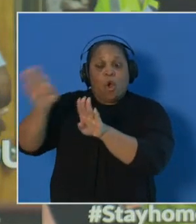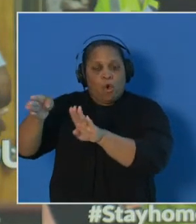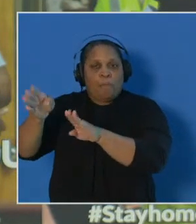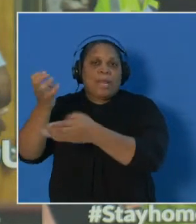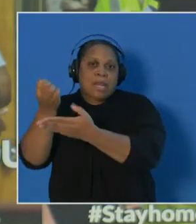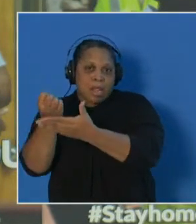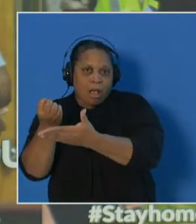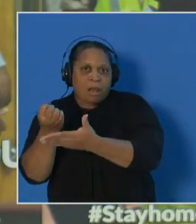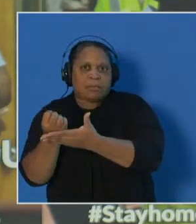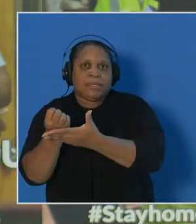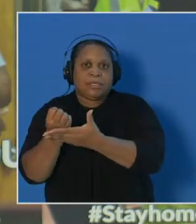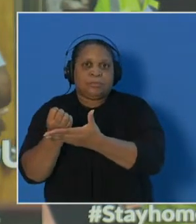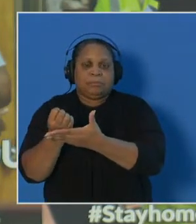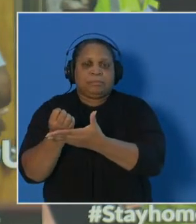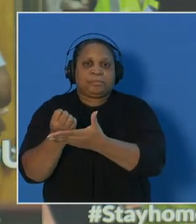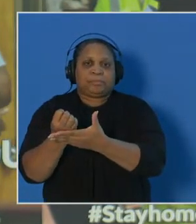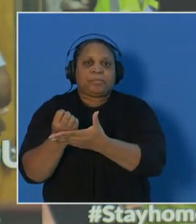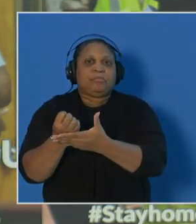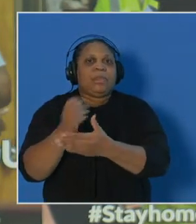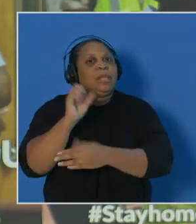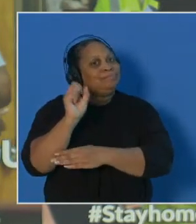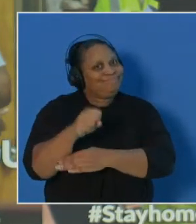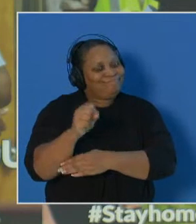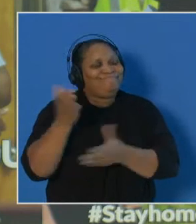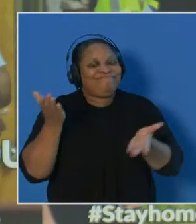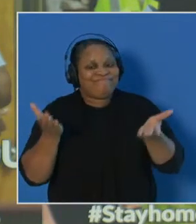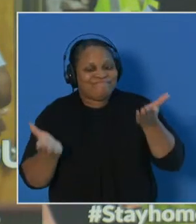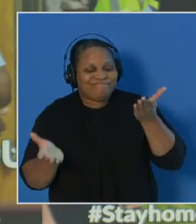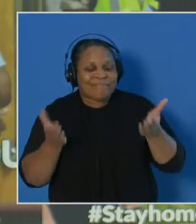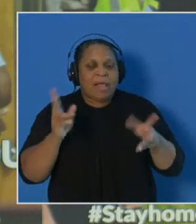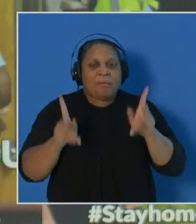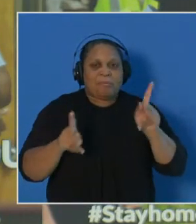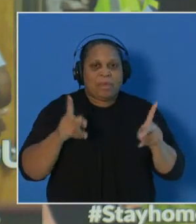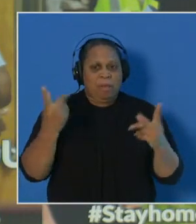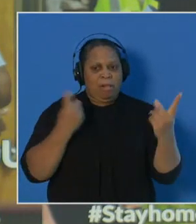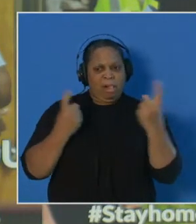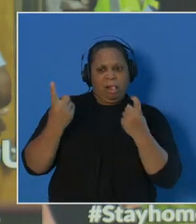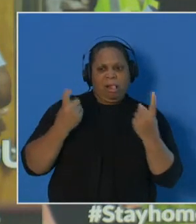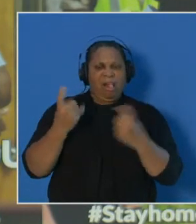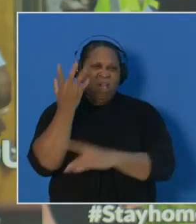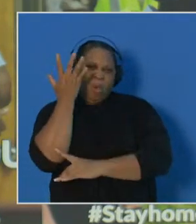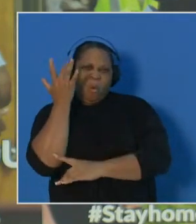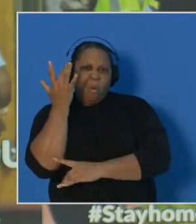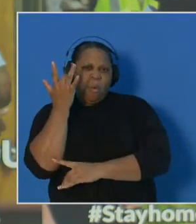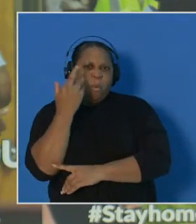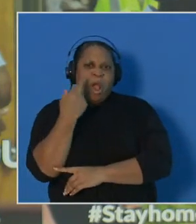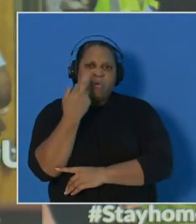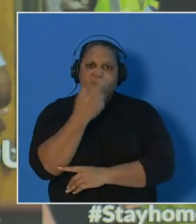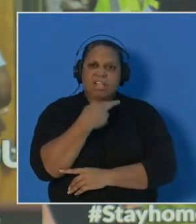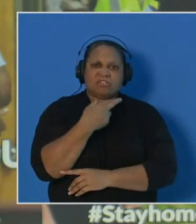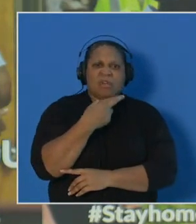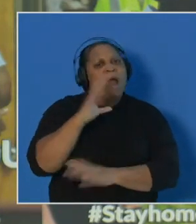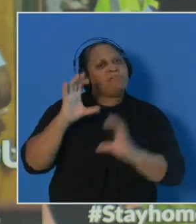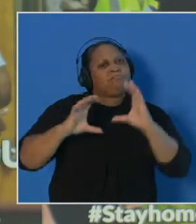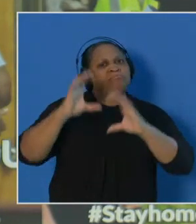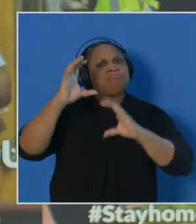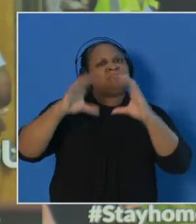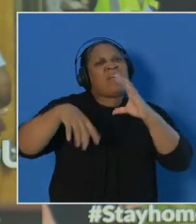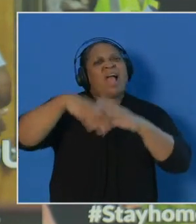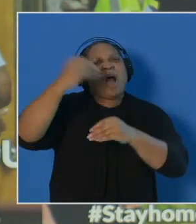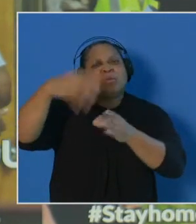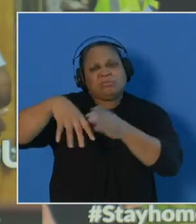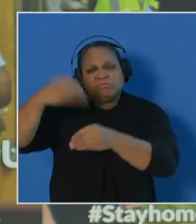economy. There are, however, some persons who have asked why restaurants are allowed to construct